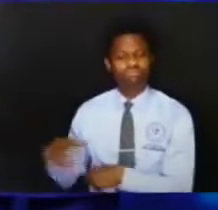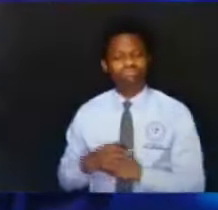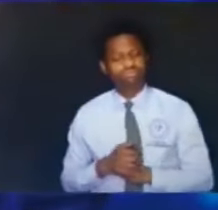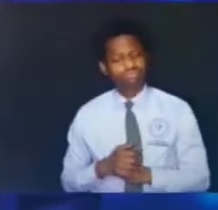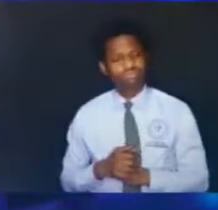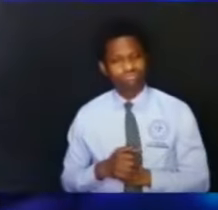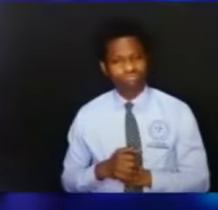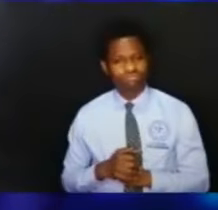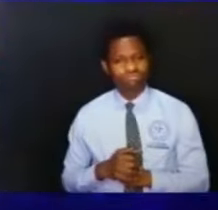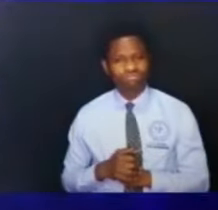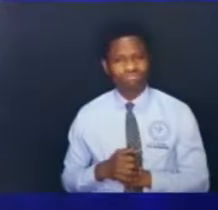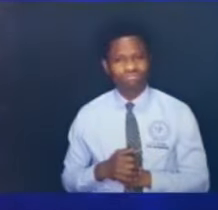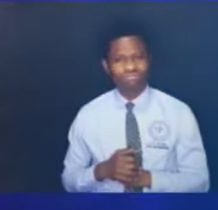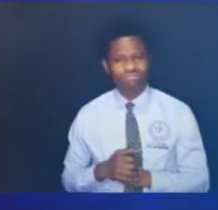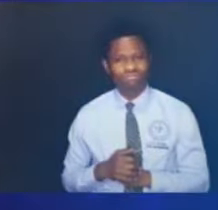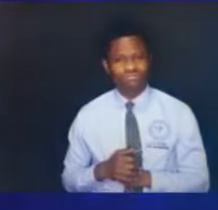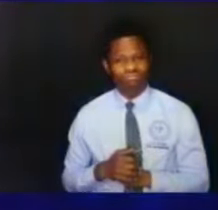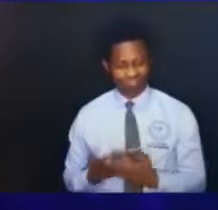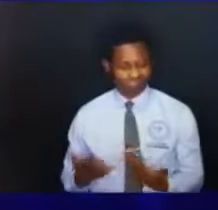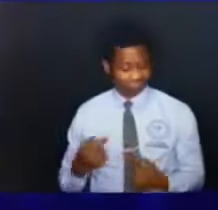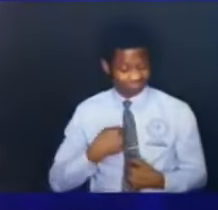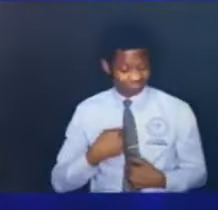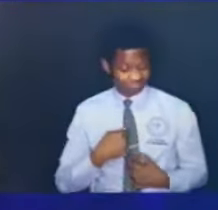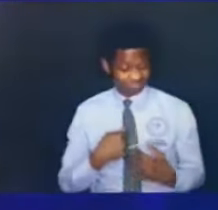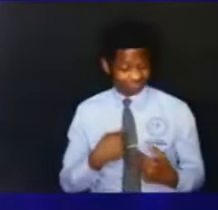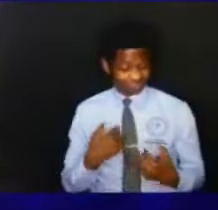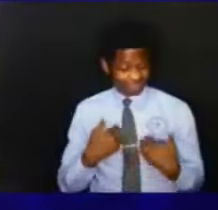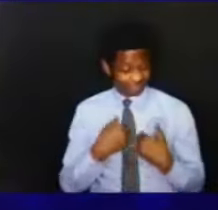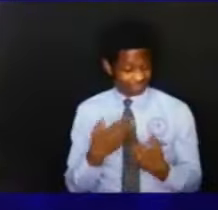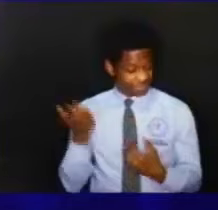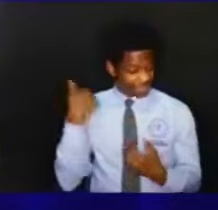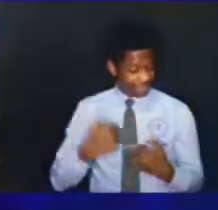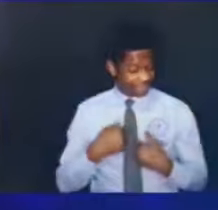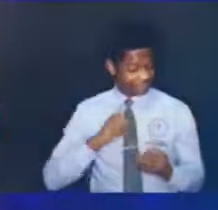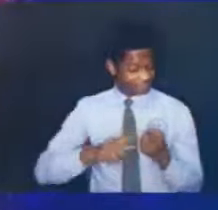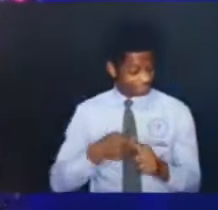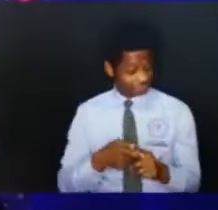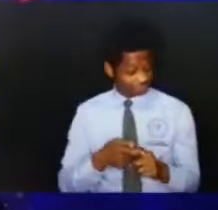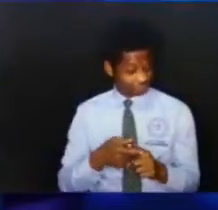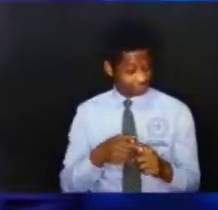amends now I I had this friend we used to be going to church